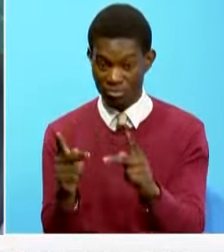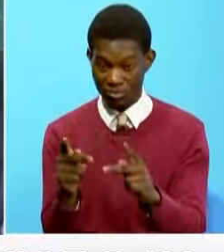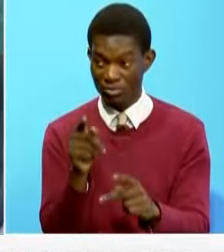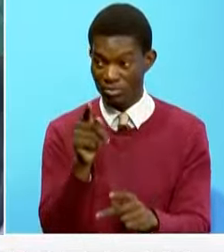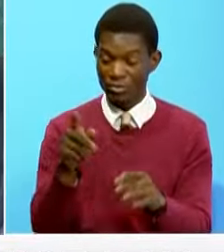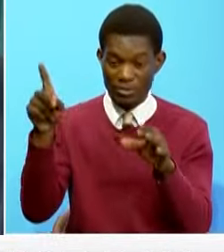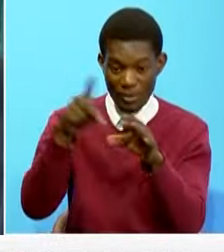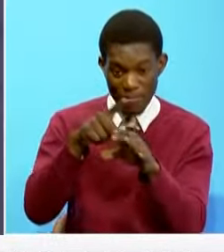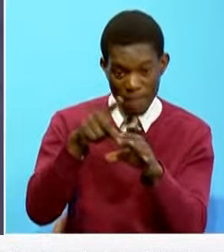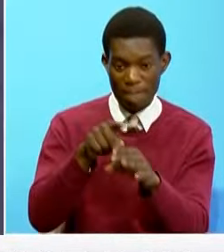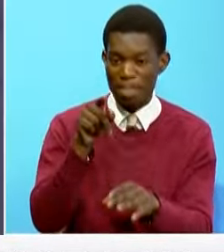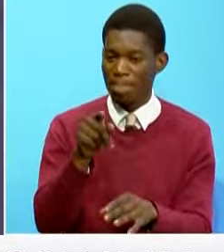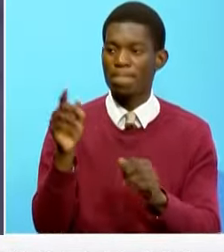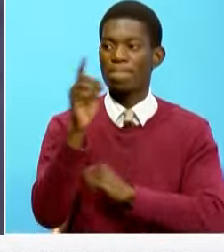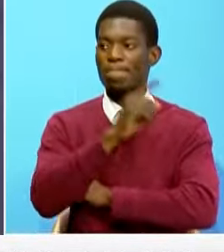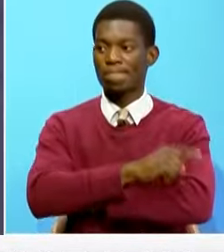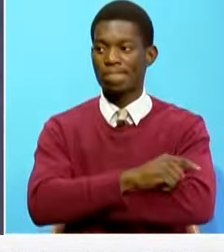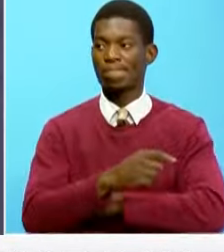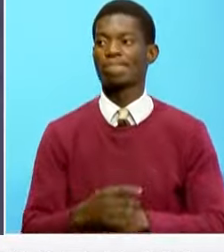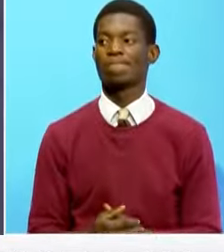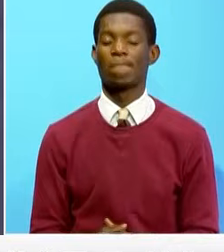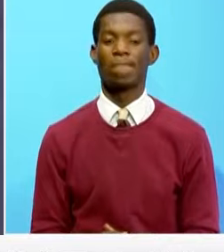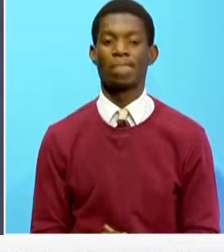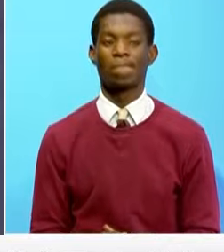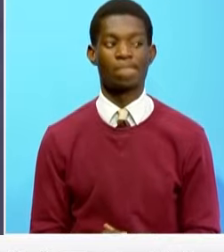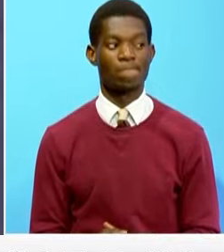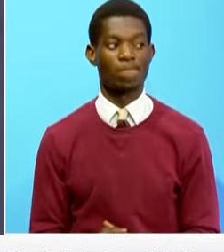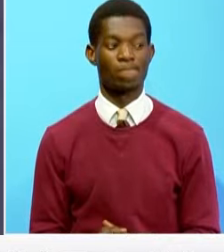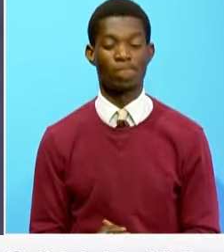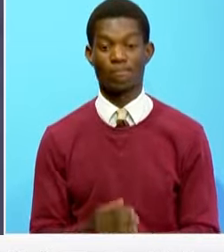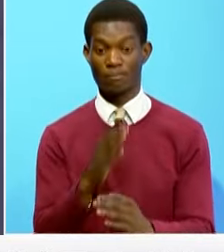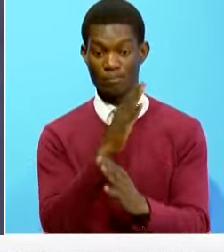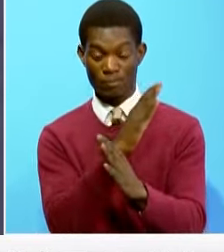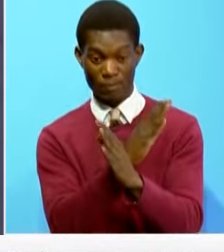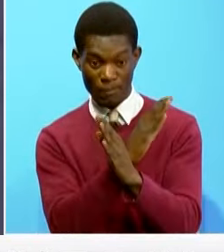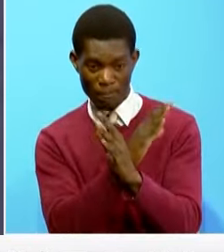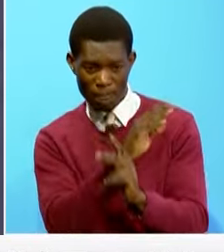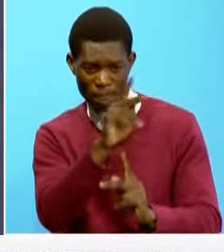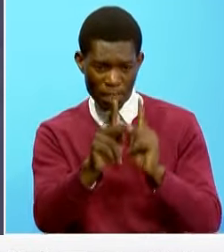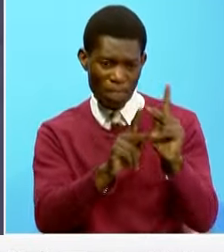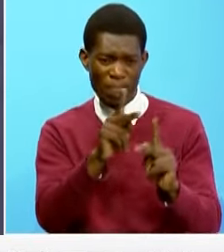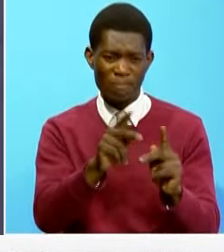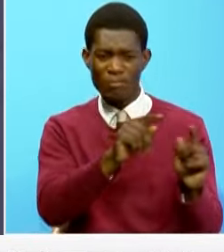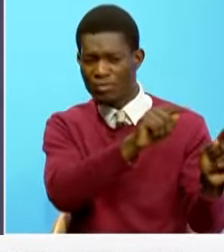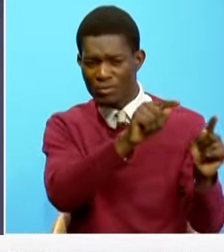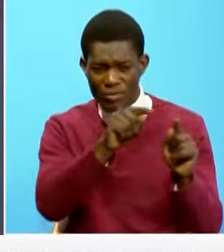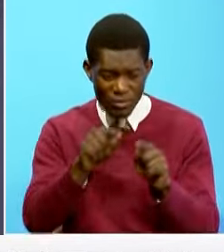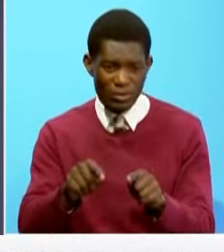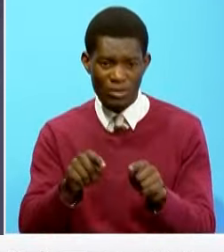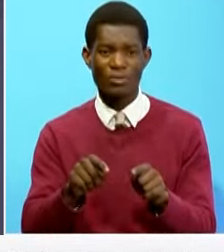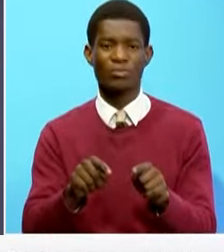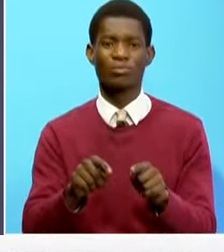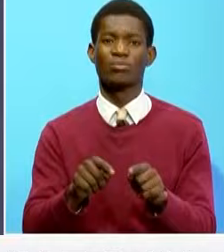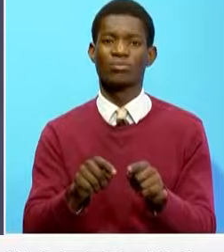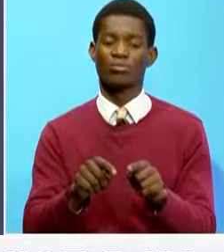the commemoration day. Our citizens came to the exhibitions from all walks of life to appreciate